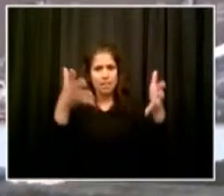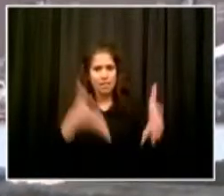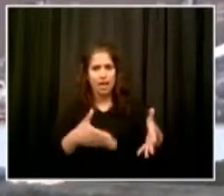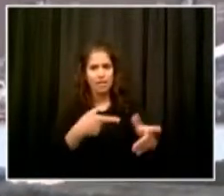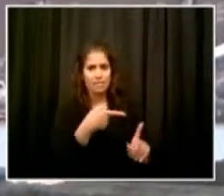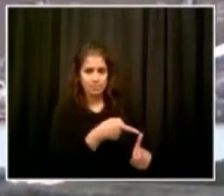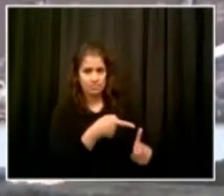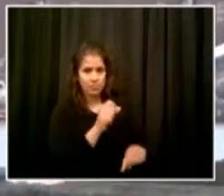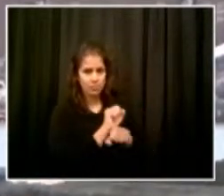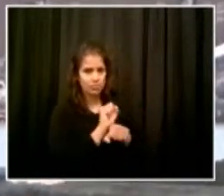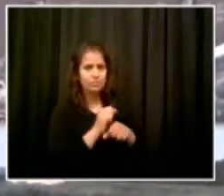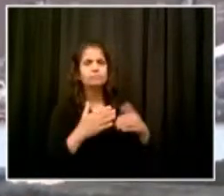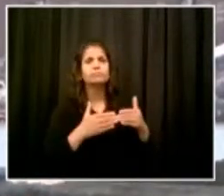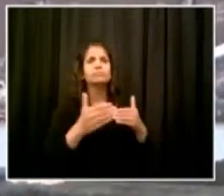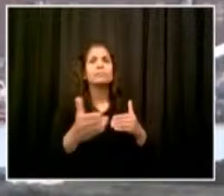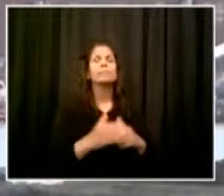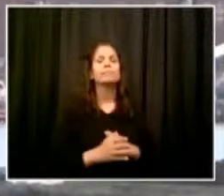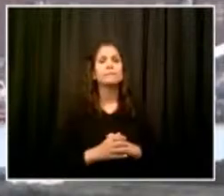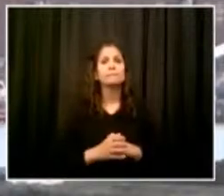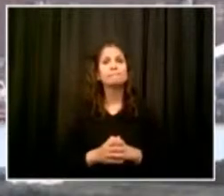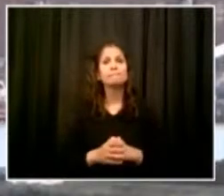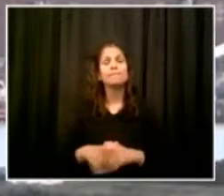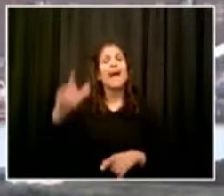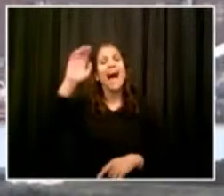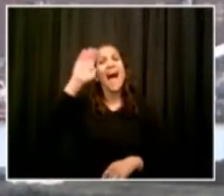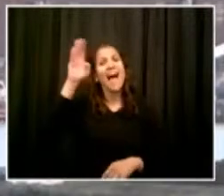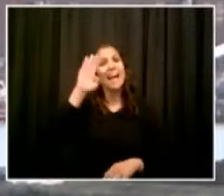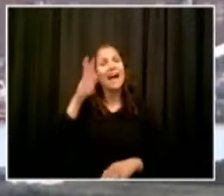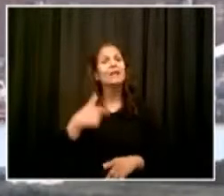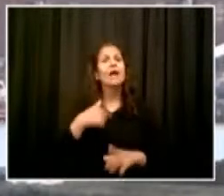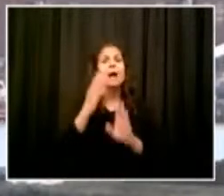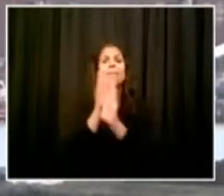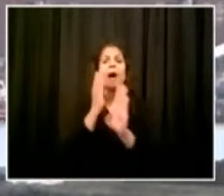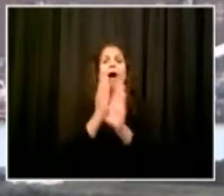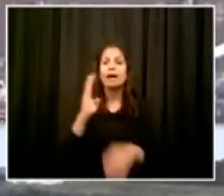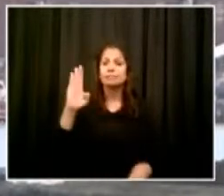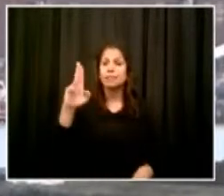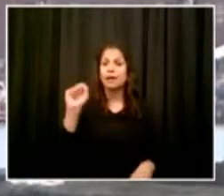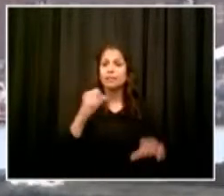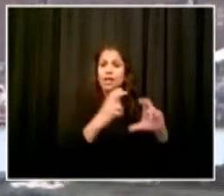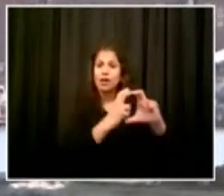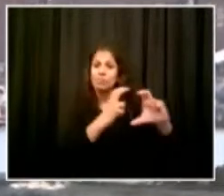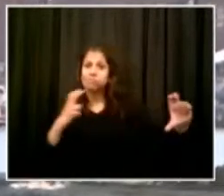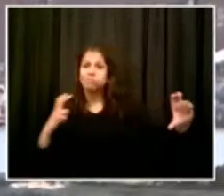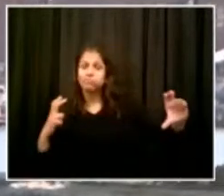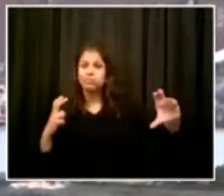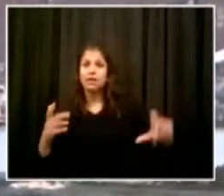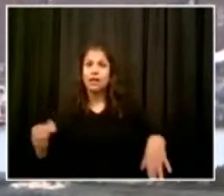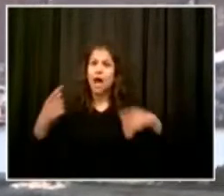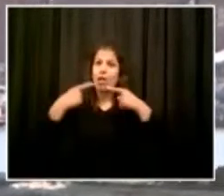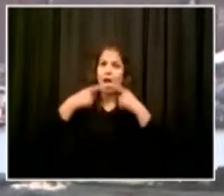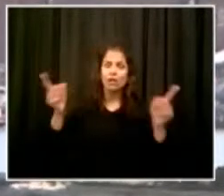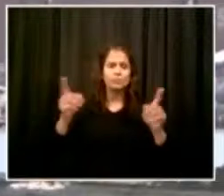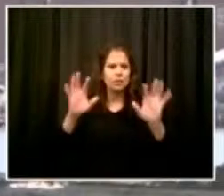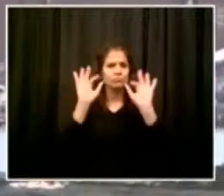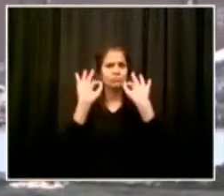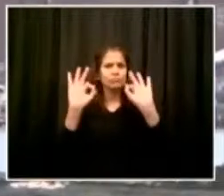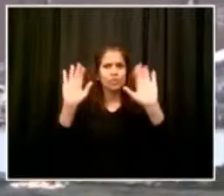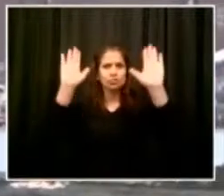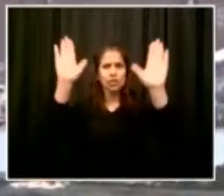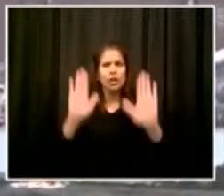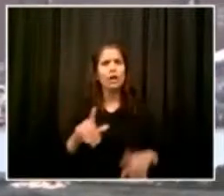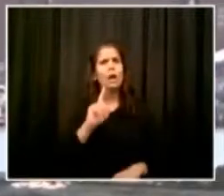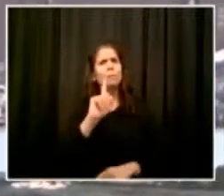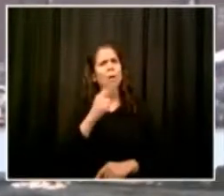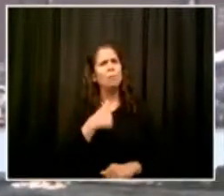is significant, but it's about a third of what the MTA requested. Was the MTA asking for just too much, or is it too much for you to do it right now in the